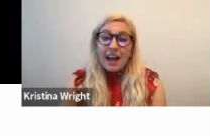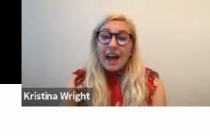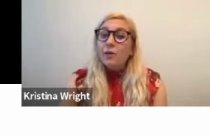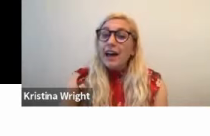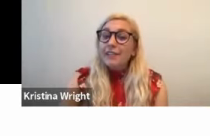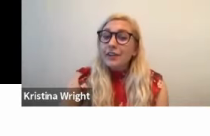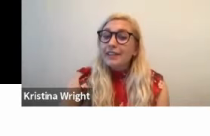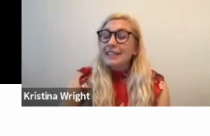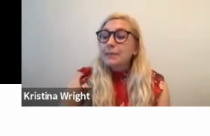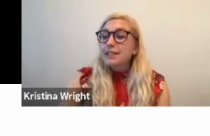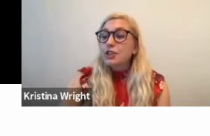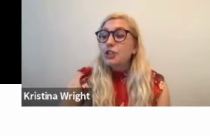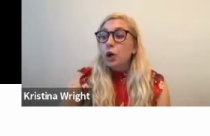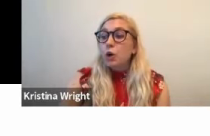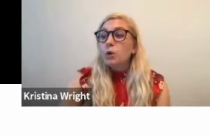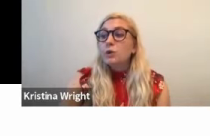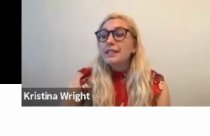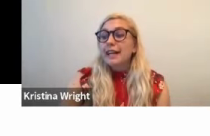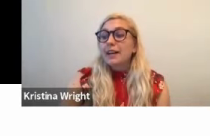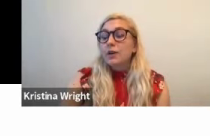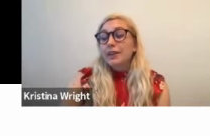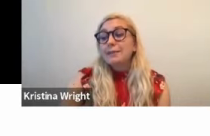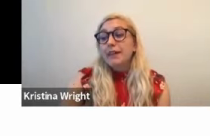this. However,